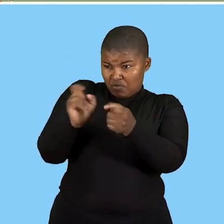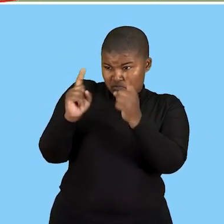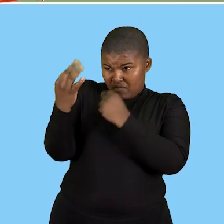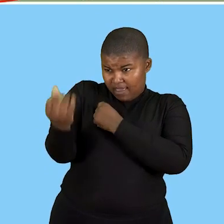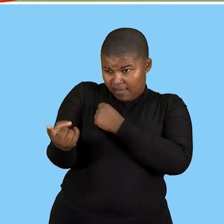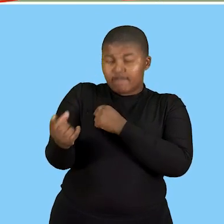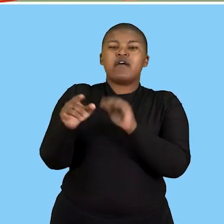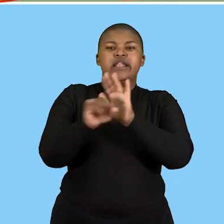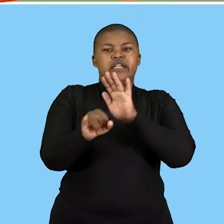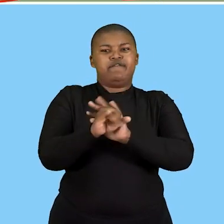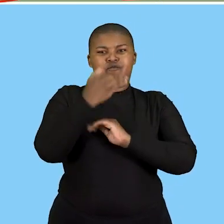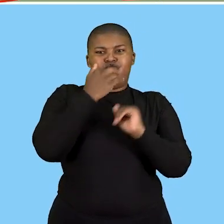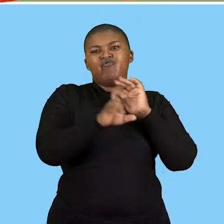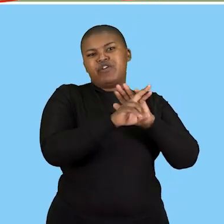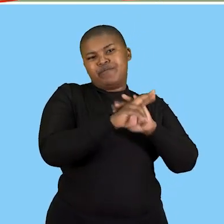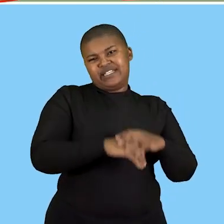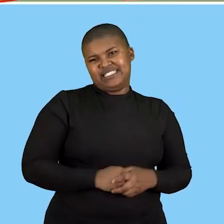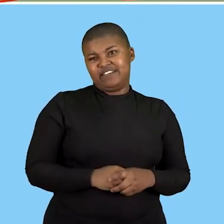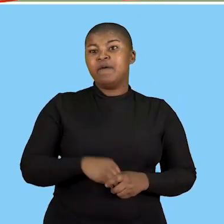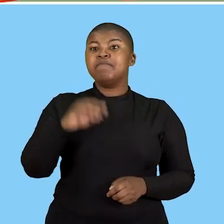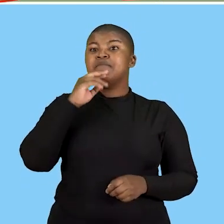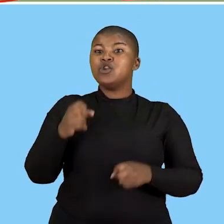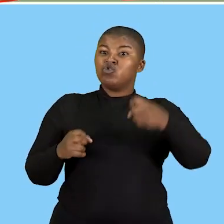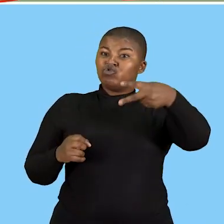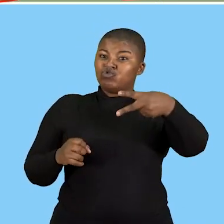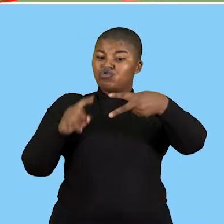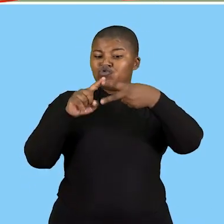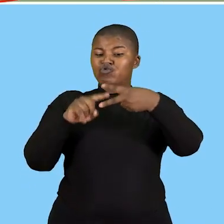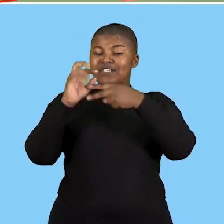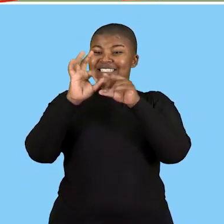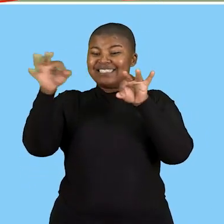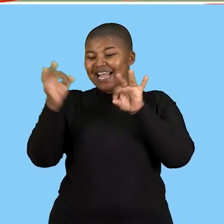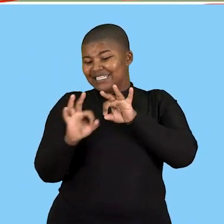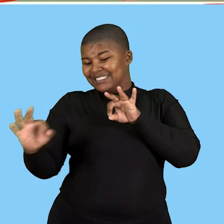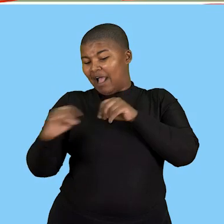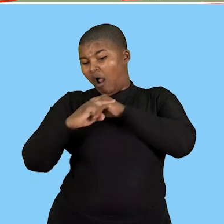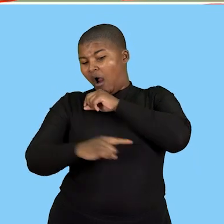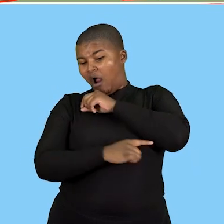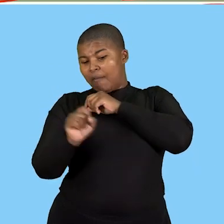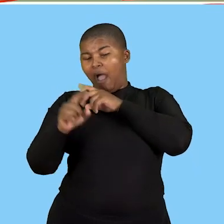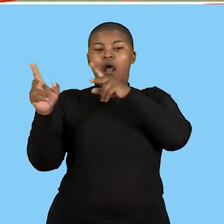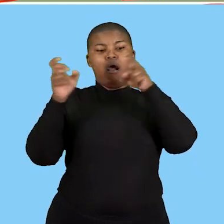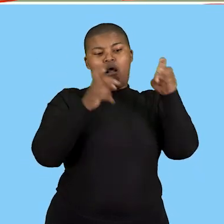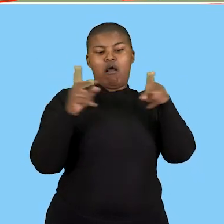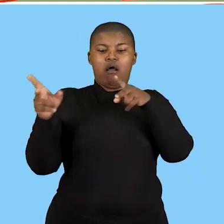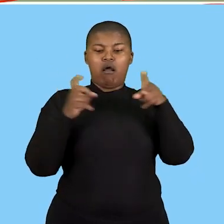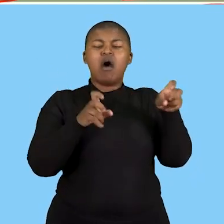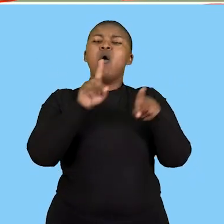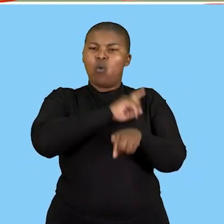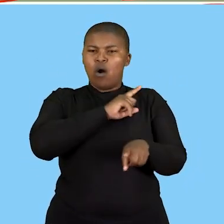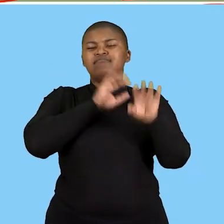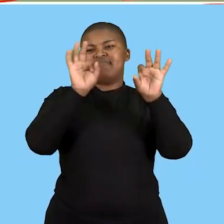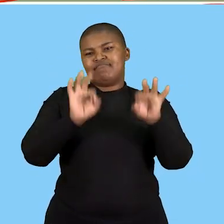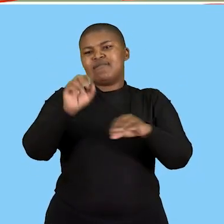potential dangers in the workplace. So you will quote the 2 last sentences because they are relevant and